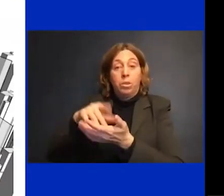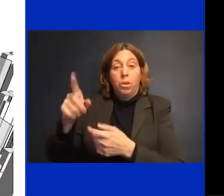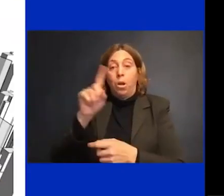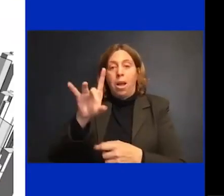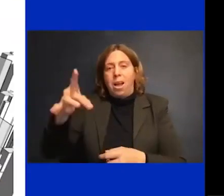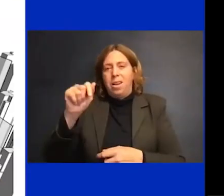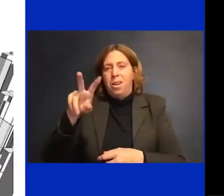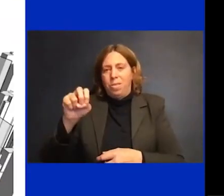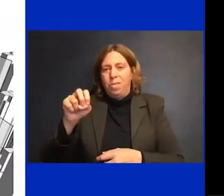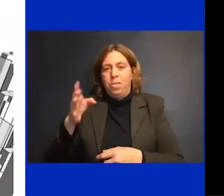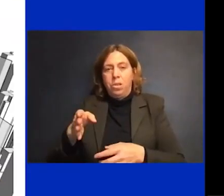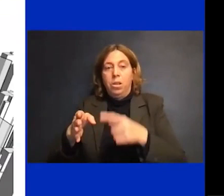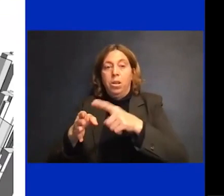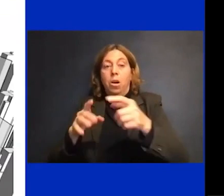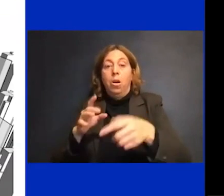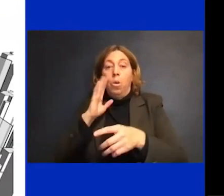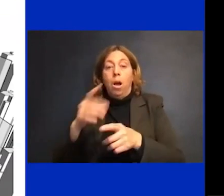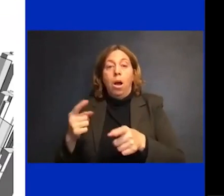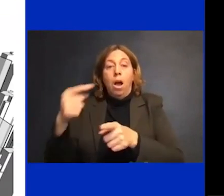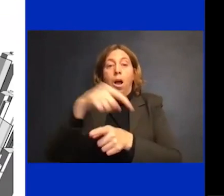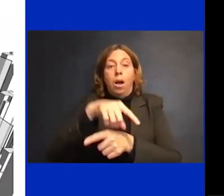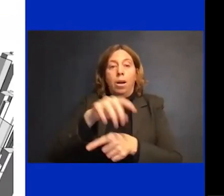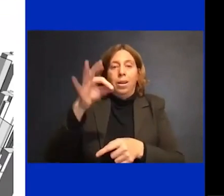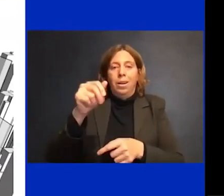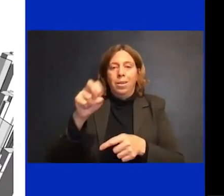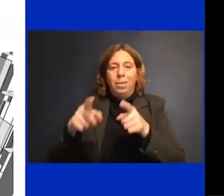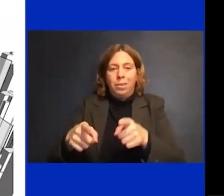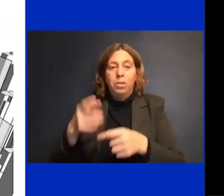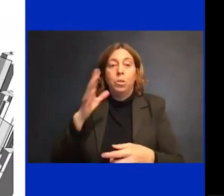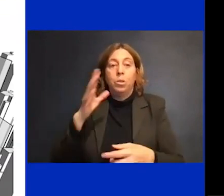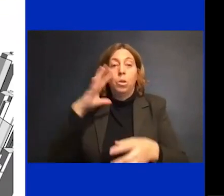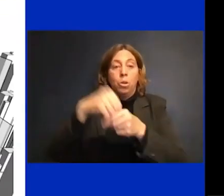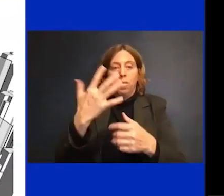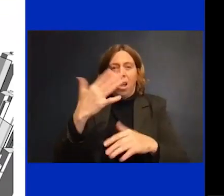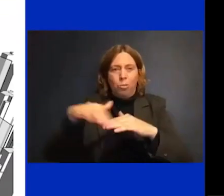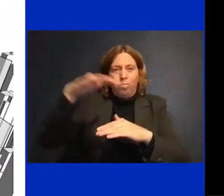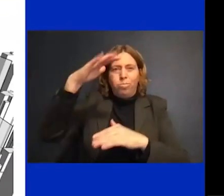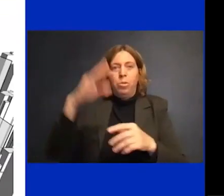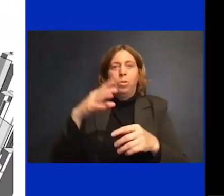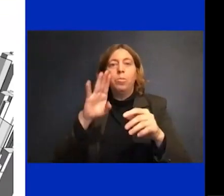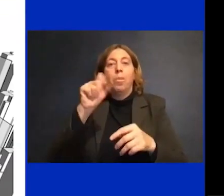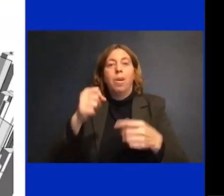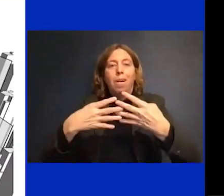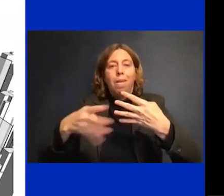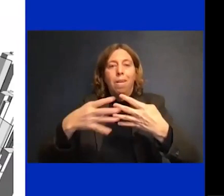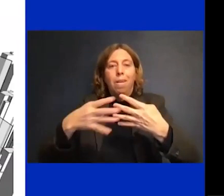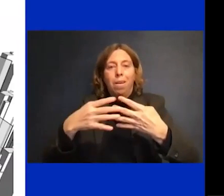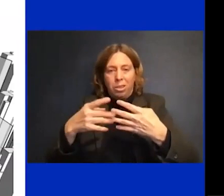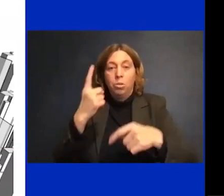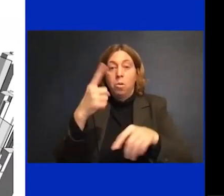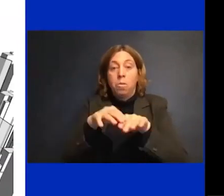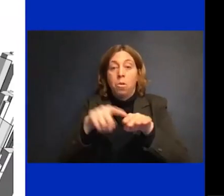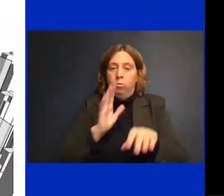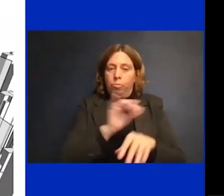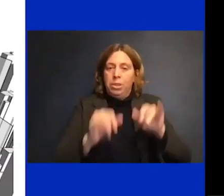over 9th Avenue between 40th Street and 42nd Street and will include 5 floors of bus gates,